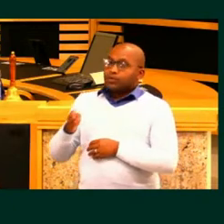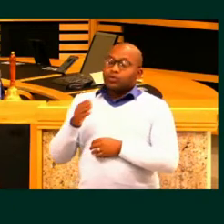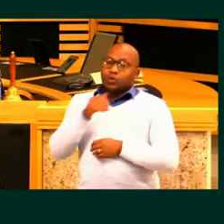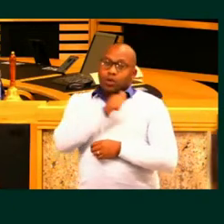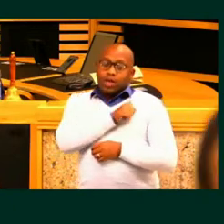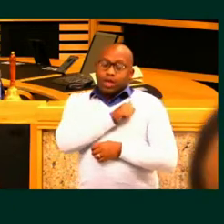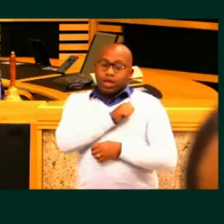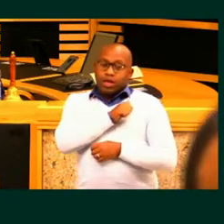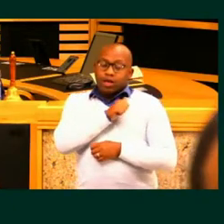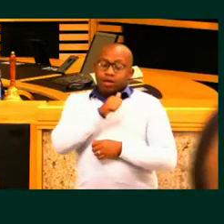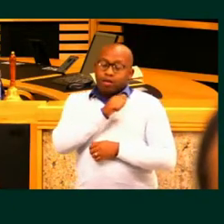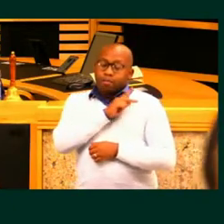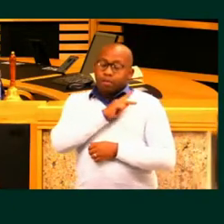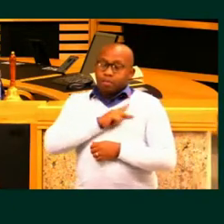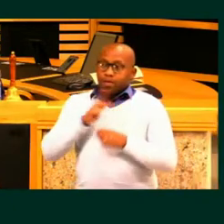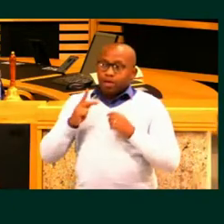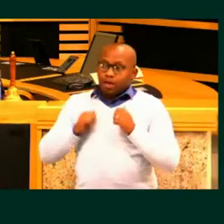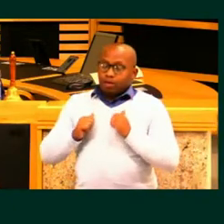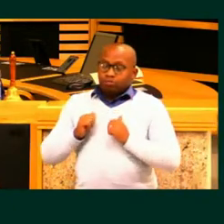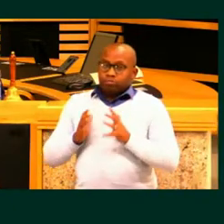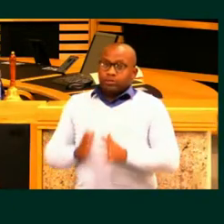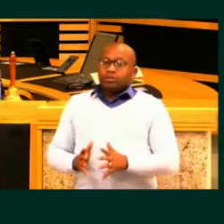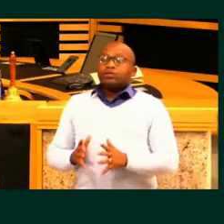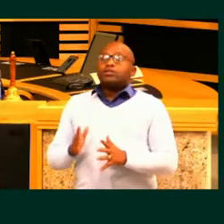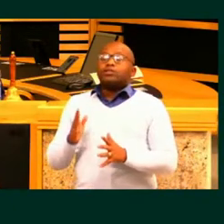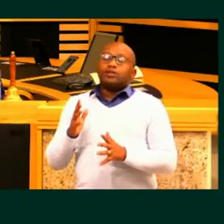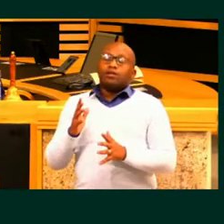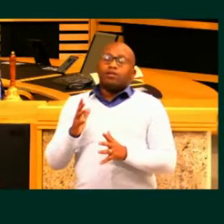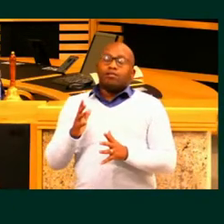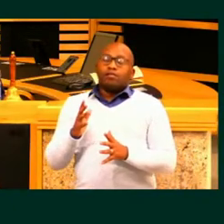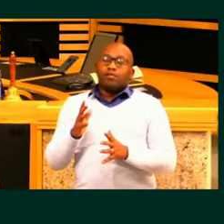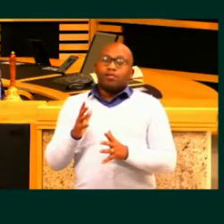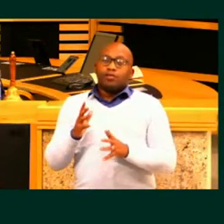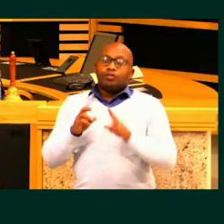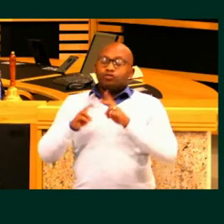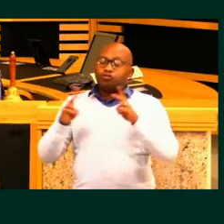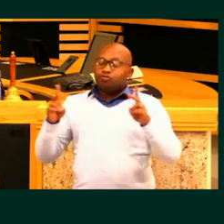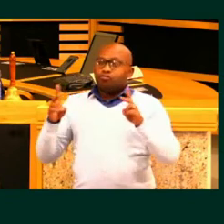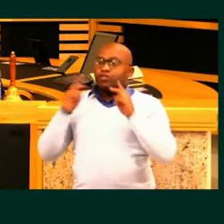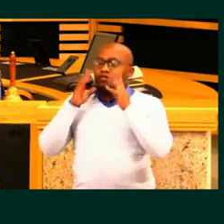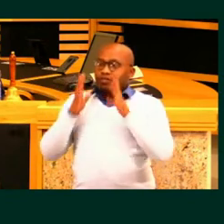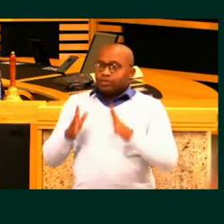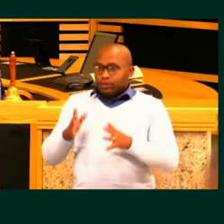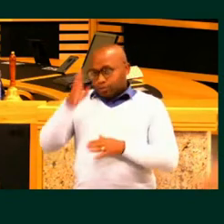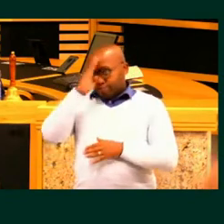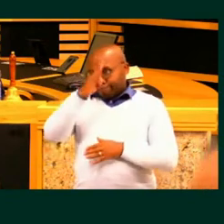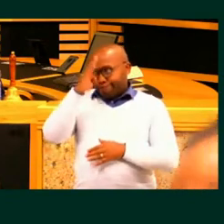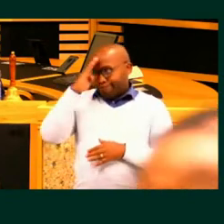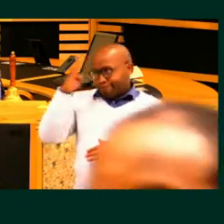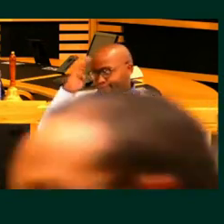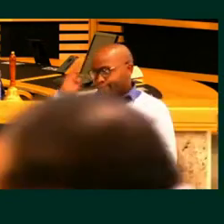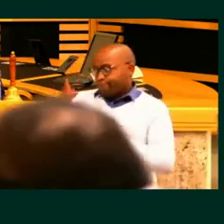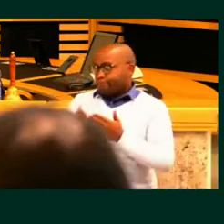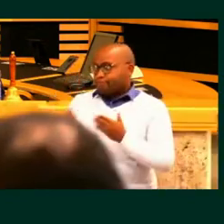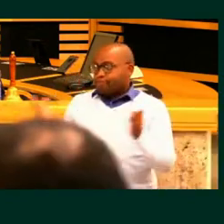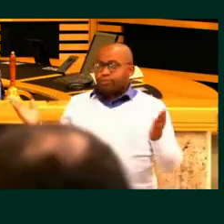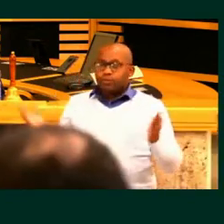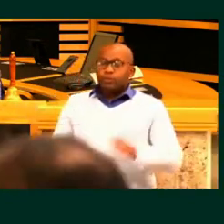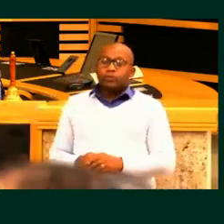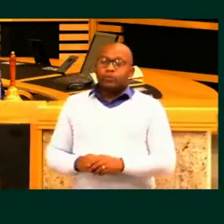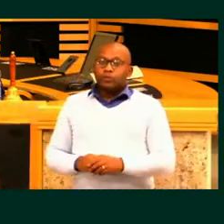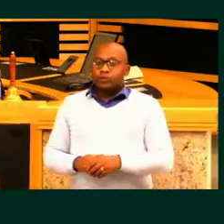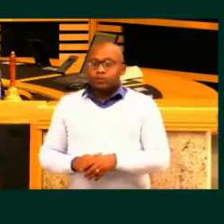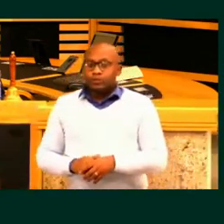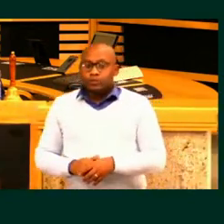members of the House distinguished guests H ODS and my acting hod the